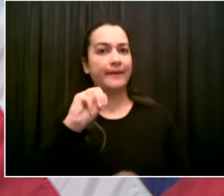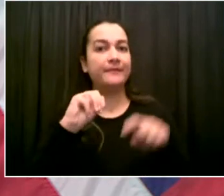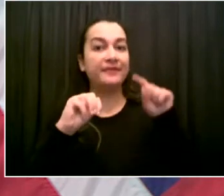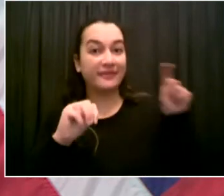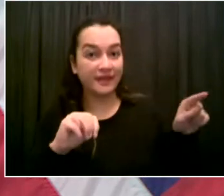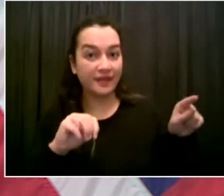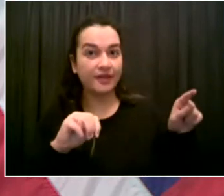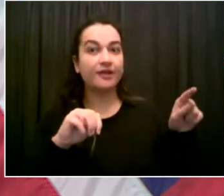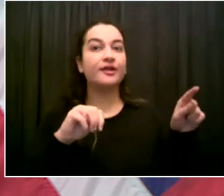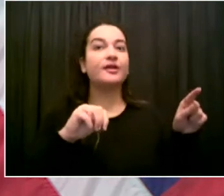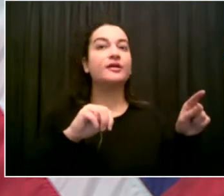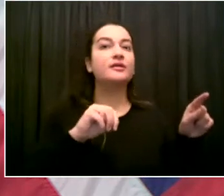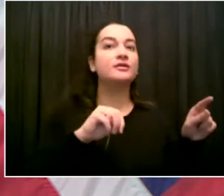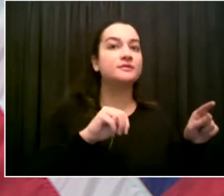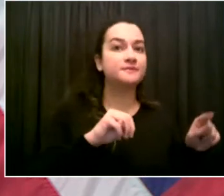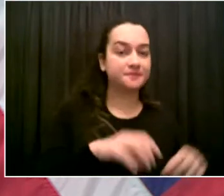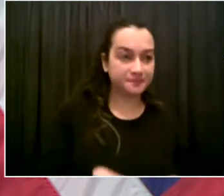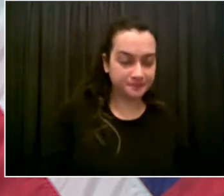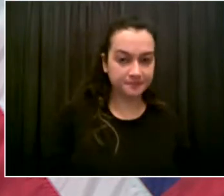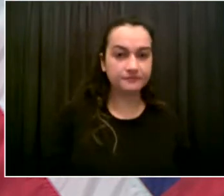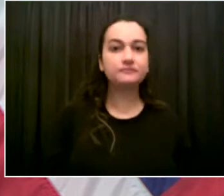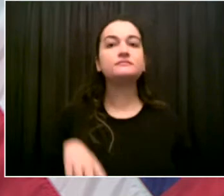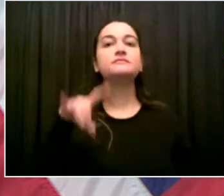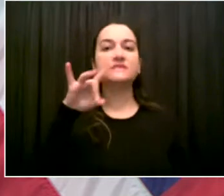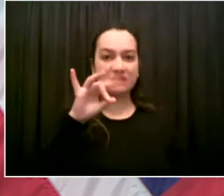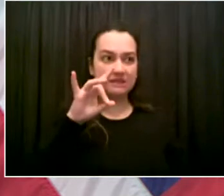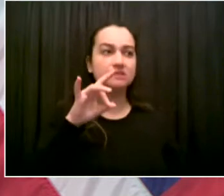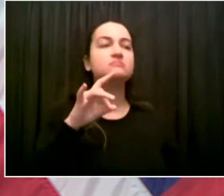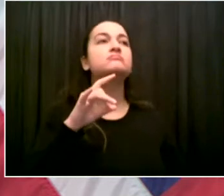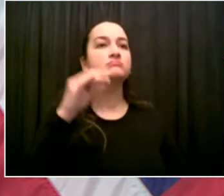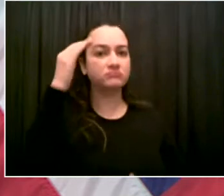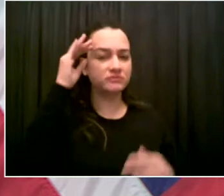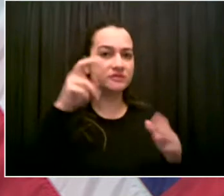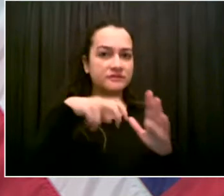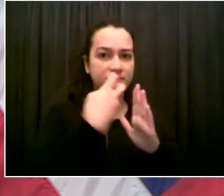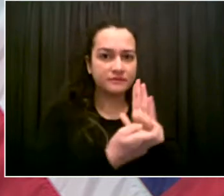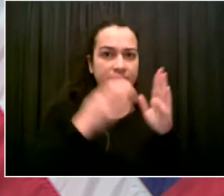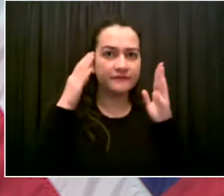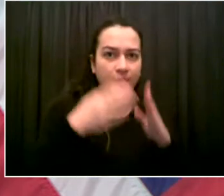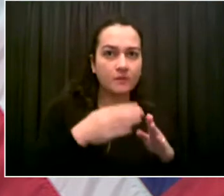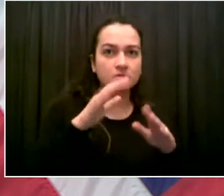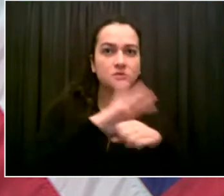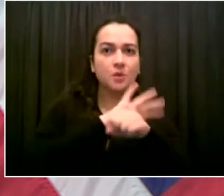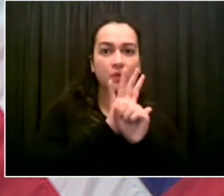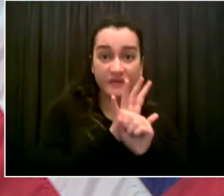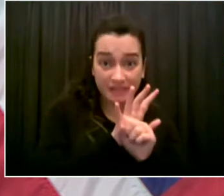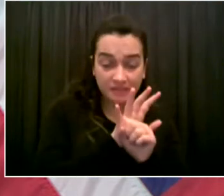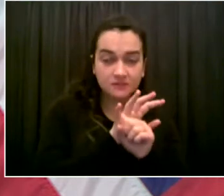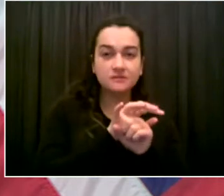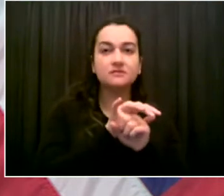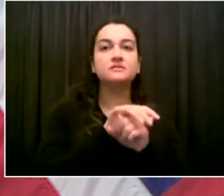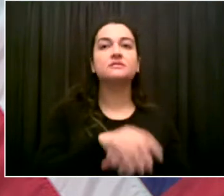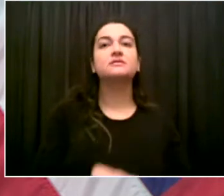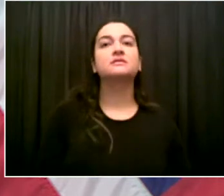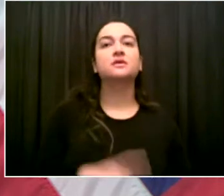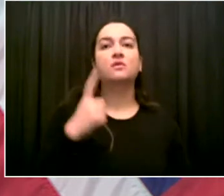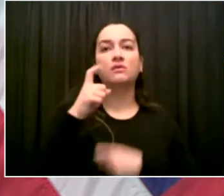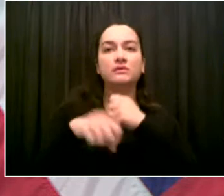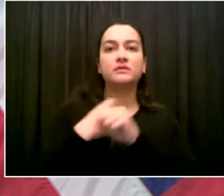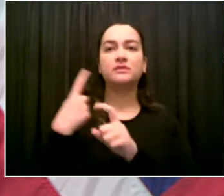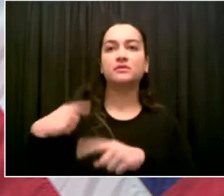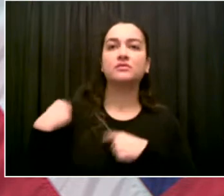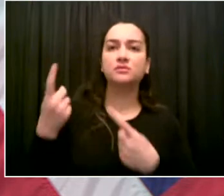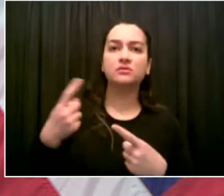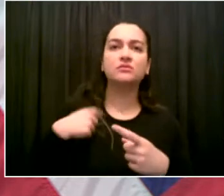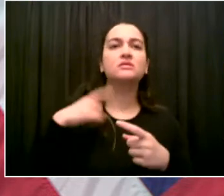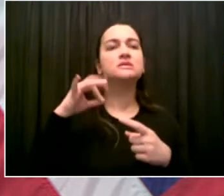work in Virginia on hurricane preparedness, on natural disaster preparedness, implementing the Know Your Zone, similar